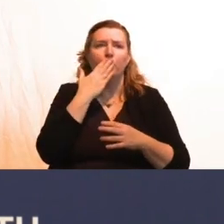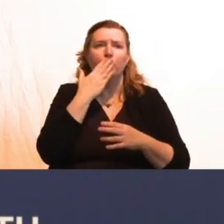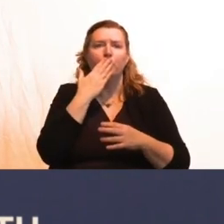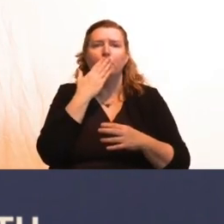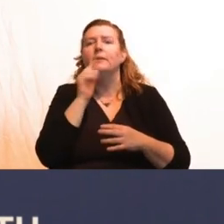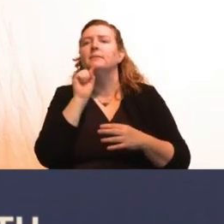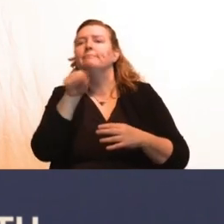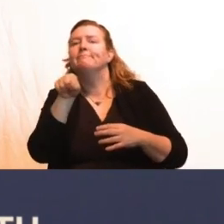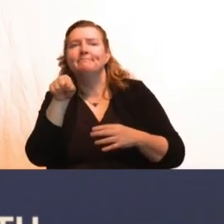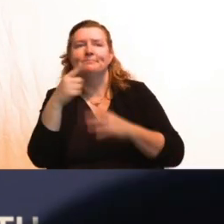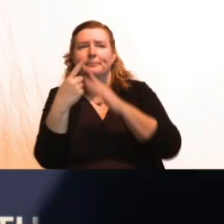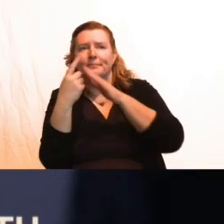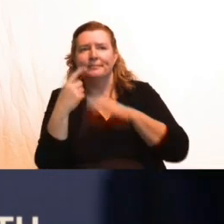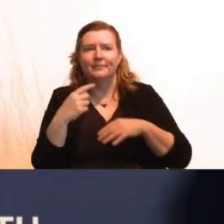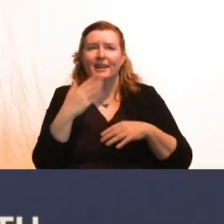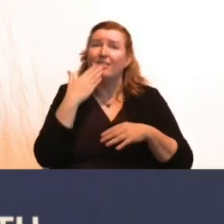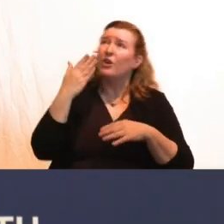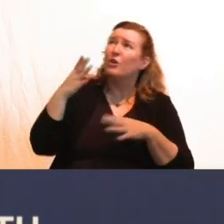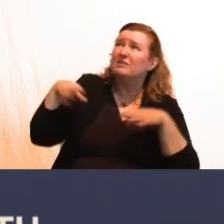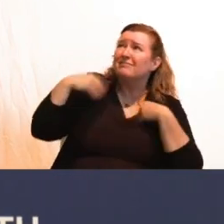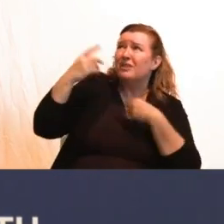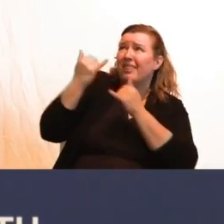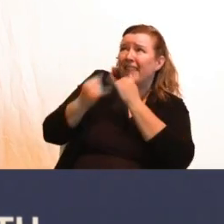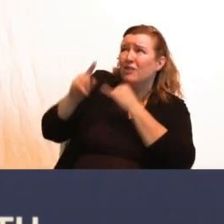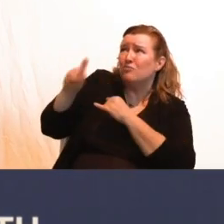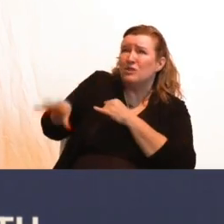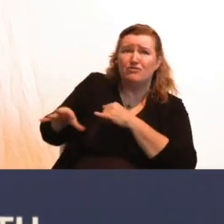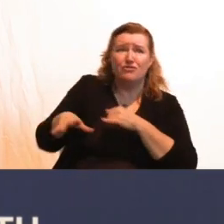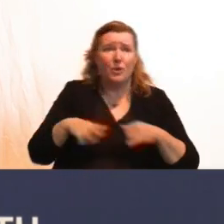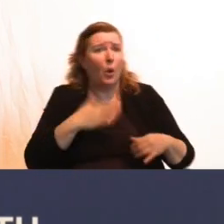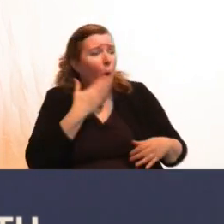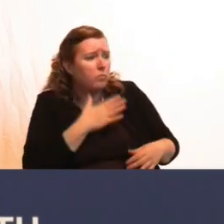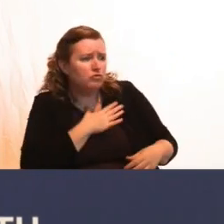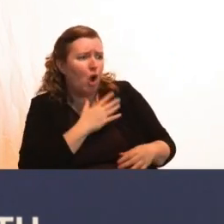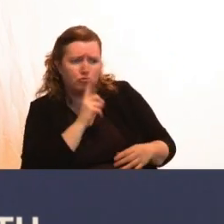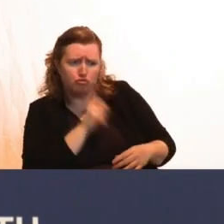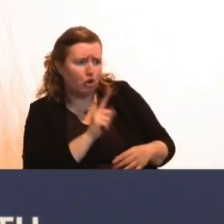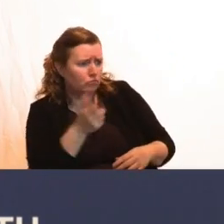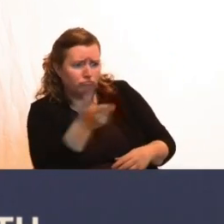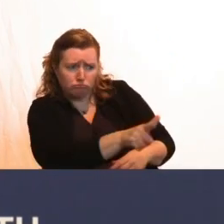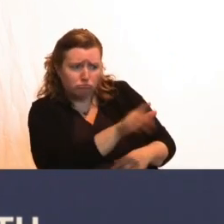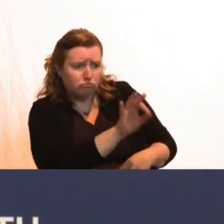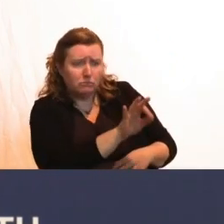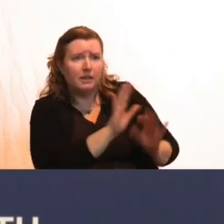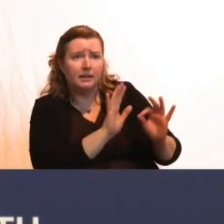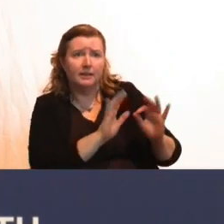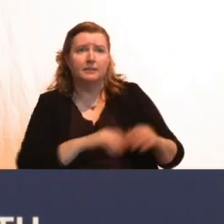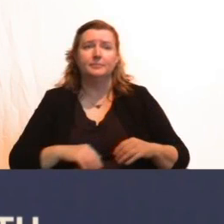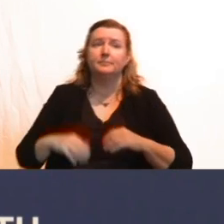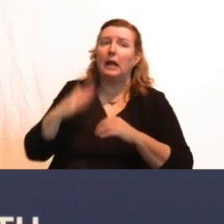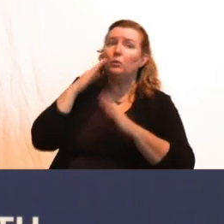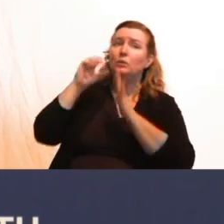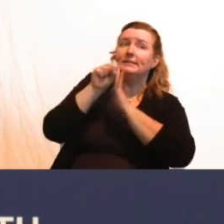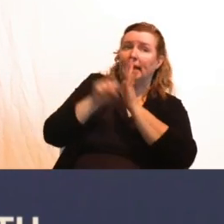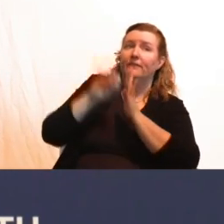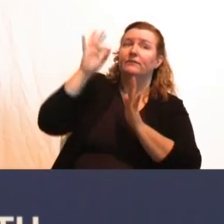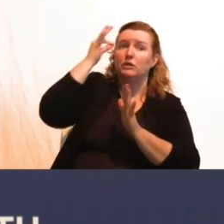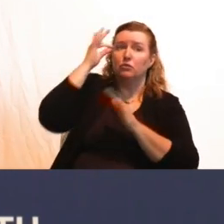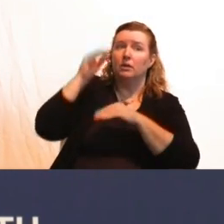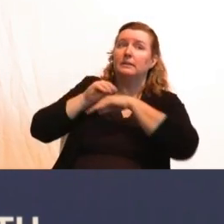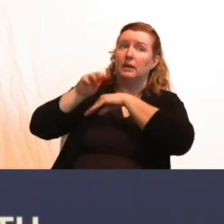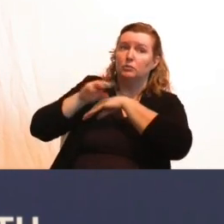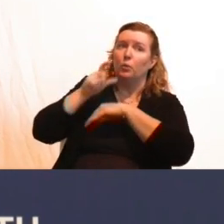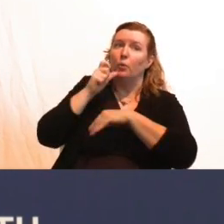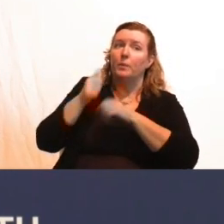I know the state and federal guidance has been for those who are most vulnerable to listen to their doctors, but a lot of people have to work. What's your